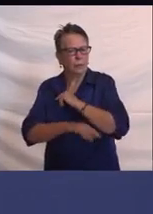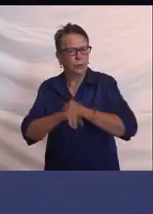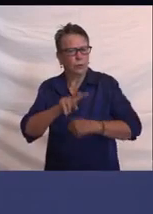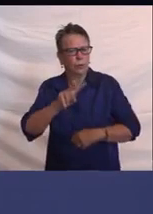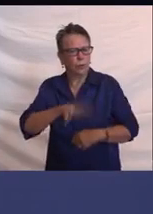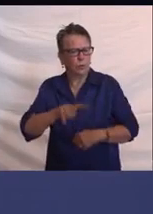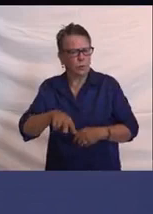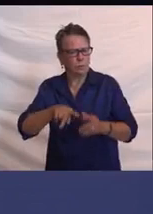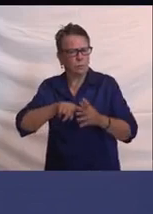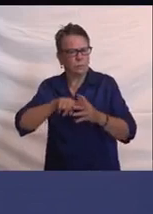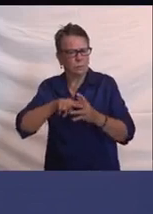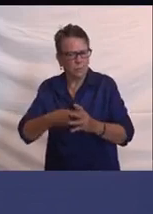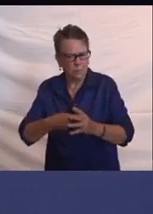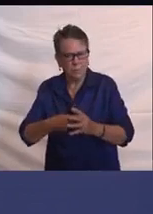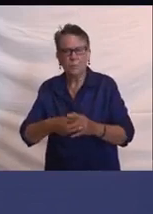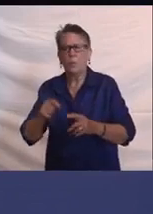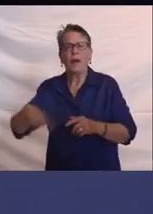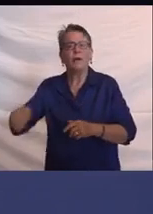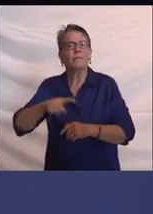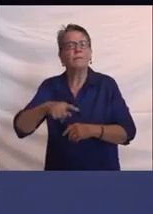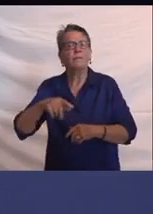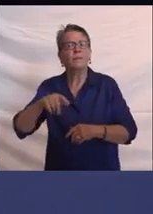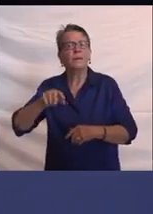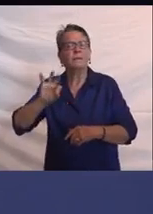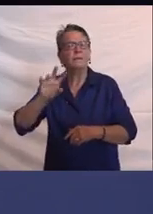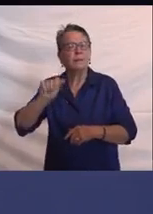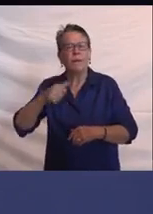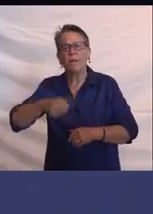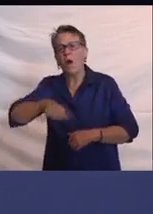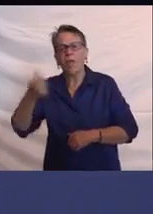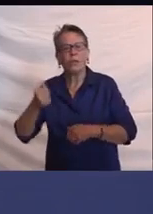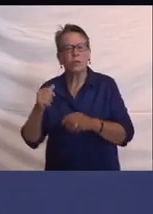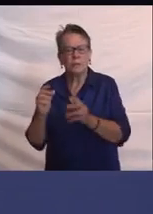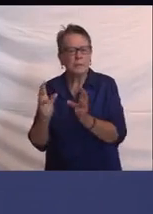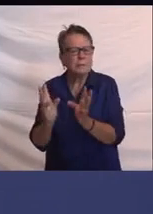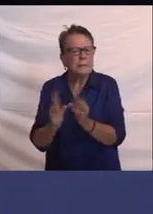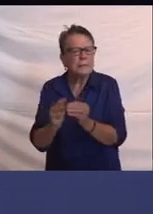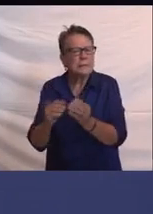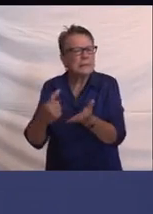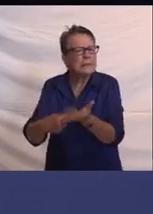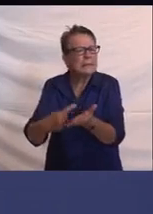further recommendations on the usage of Pfizer in this population.